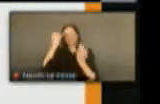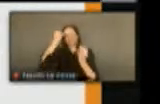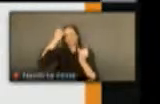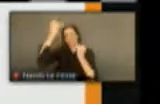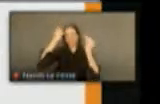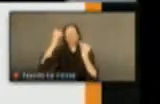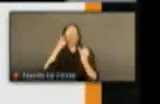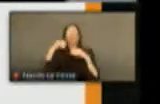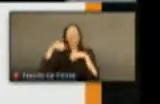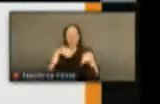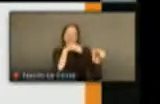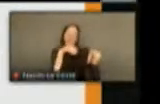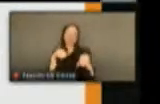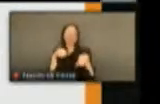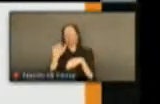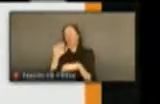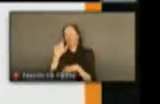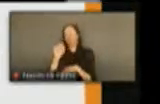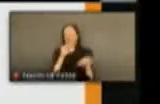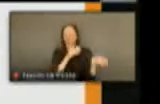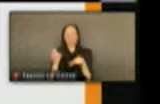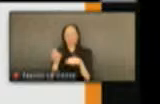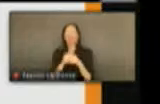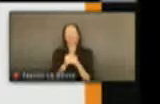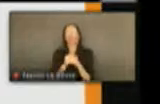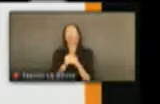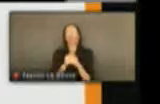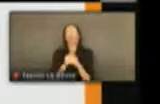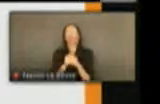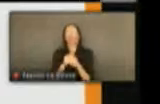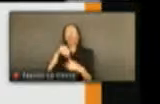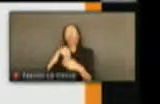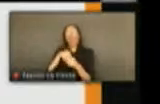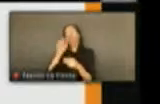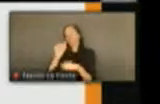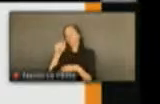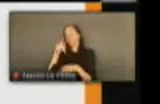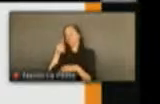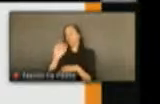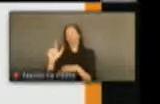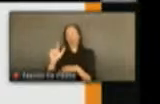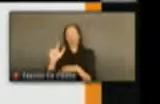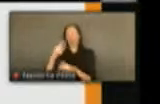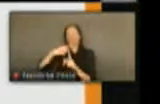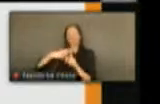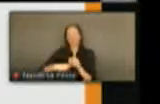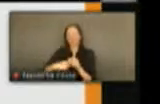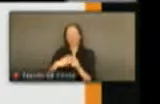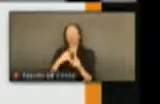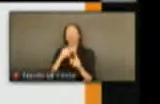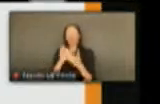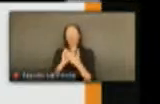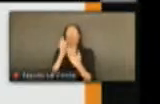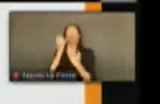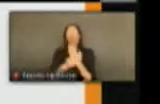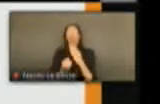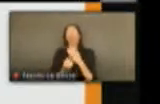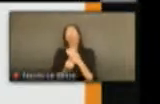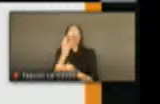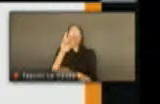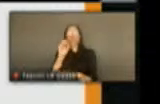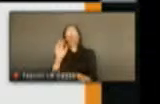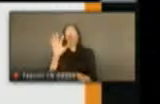April, Thrive 305 initiative will hold action plan workshops for community leaders and policy